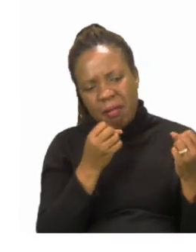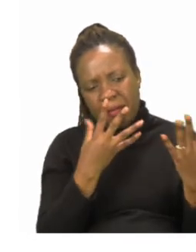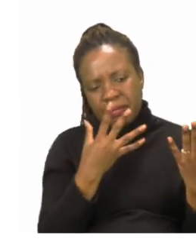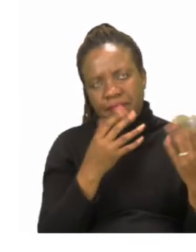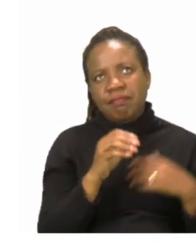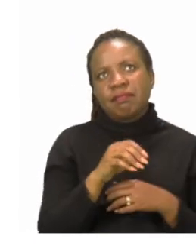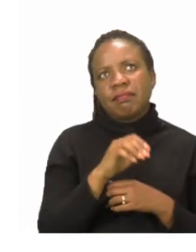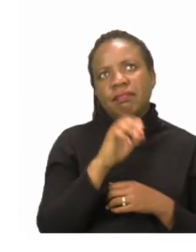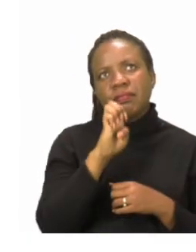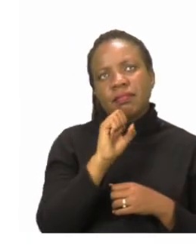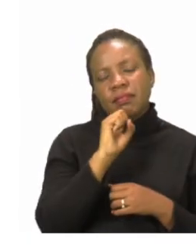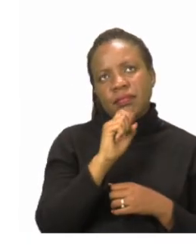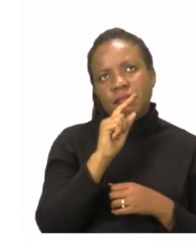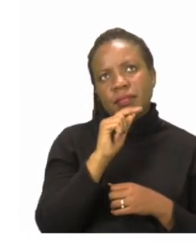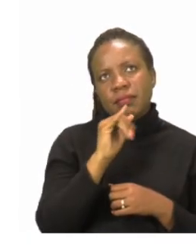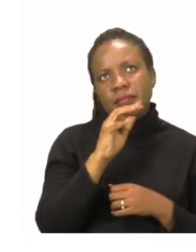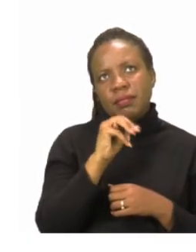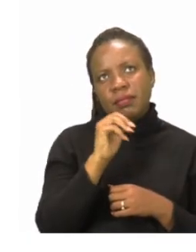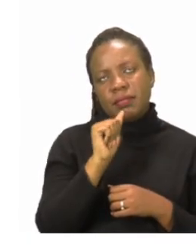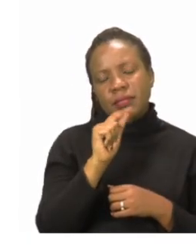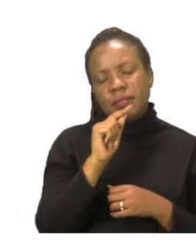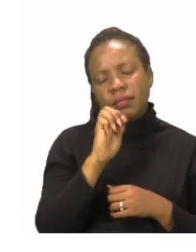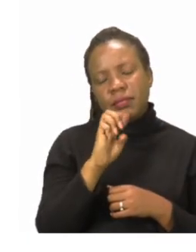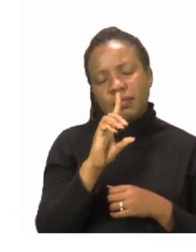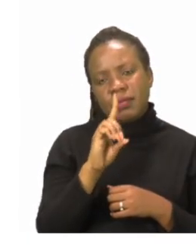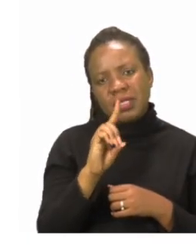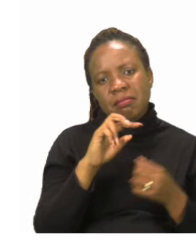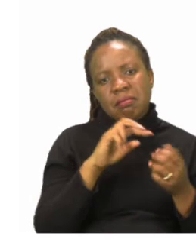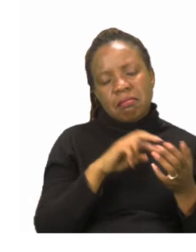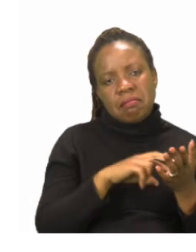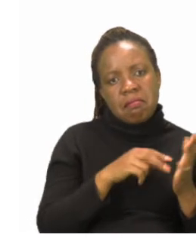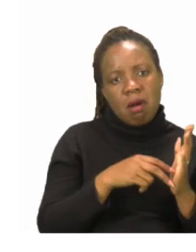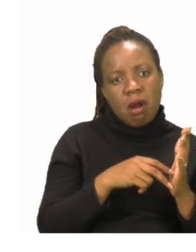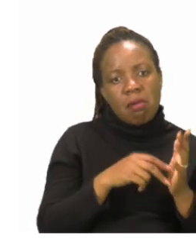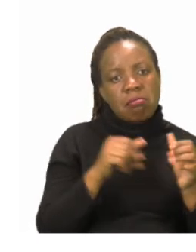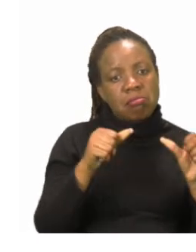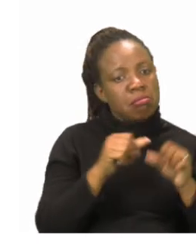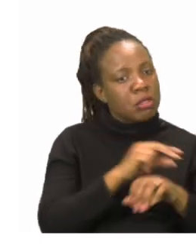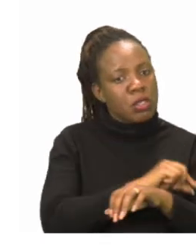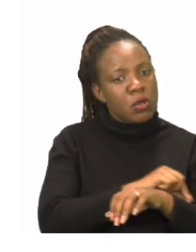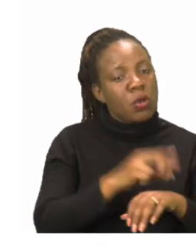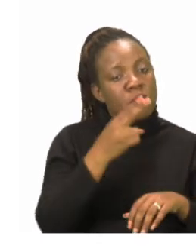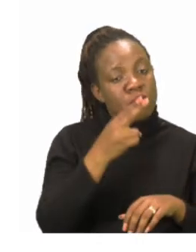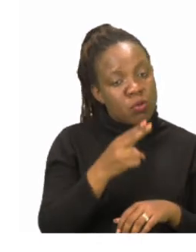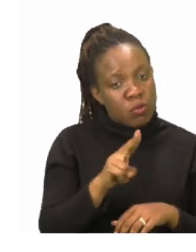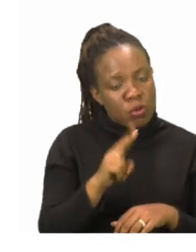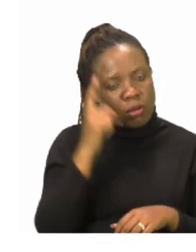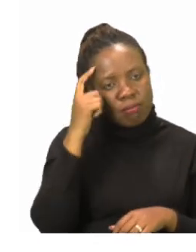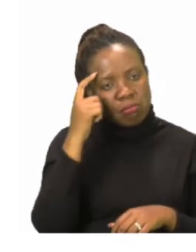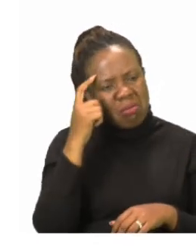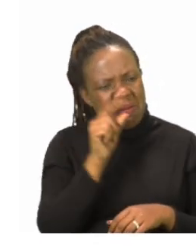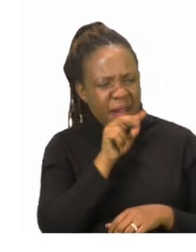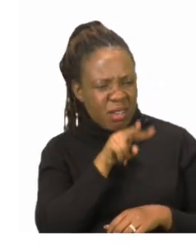estimated length, it means we have to guess the length and then we have to measure the length and write